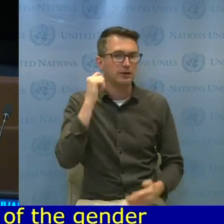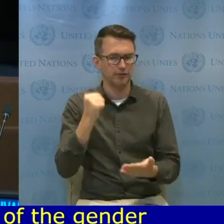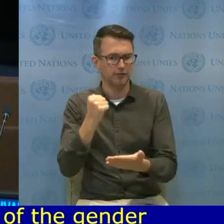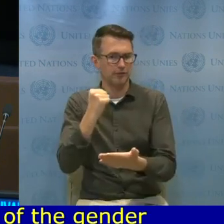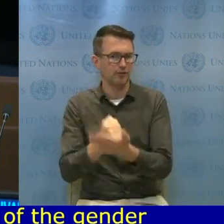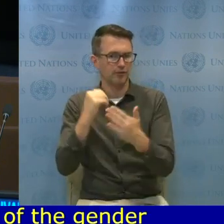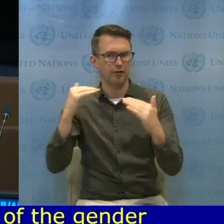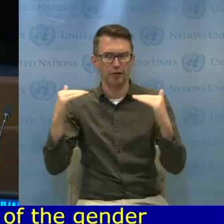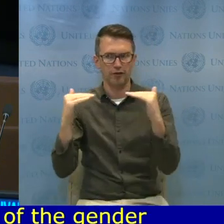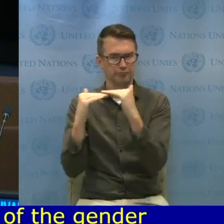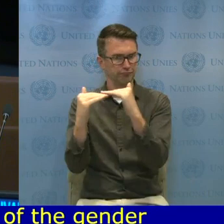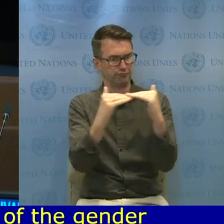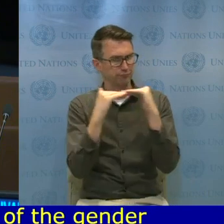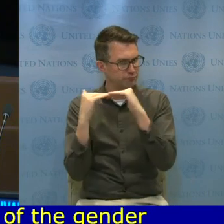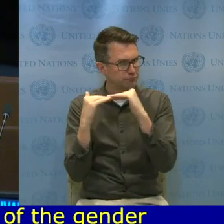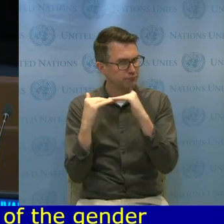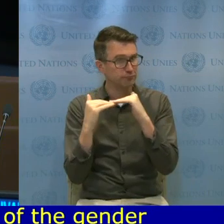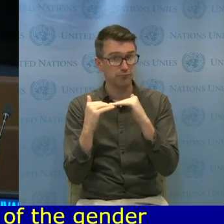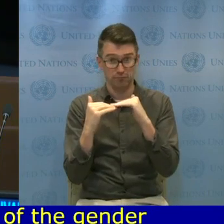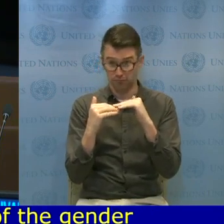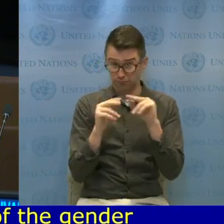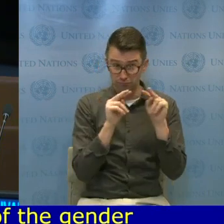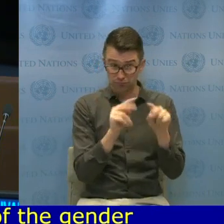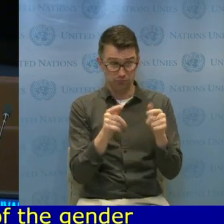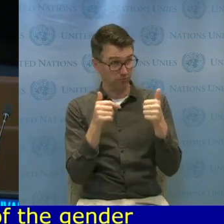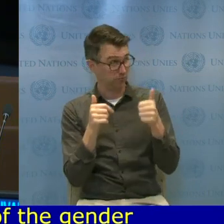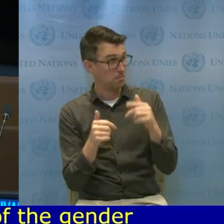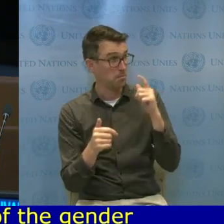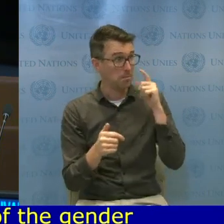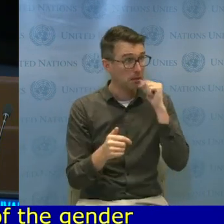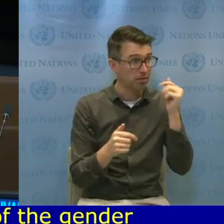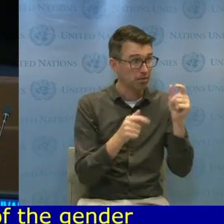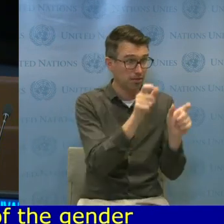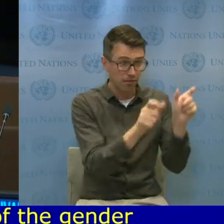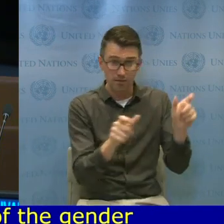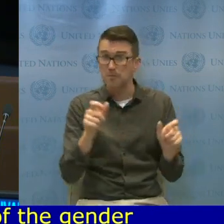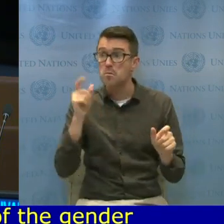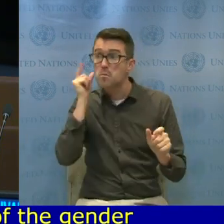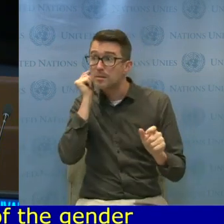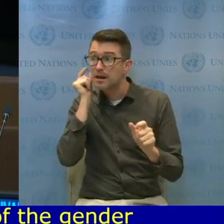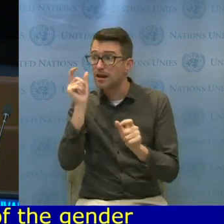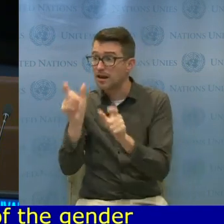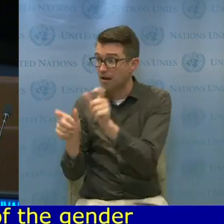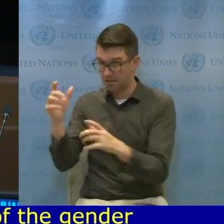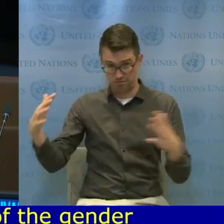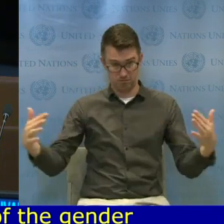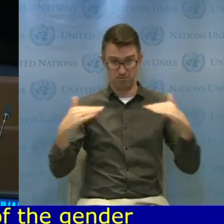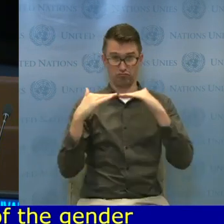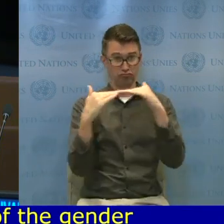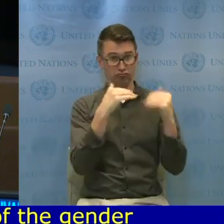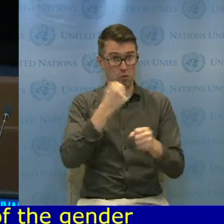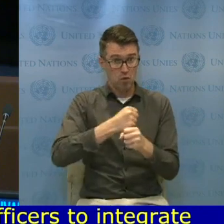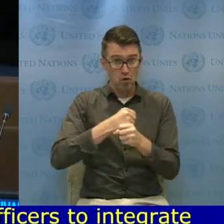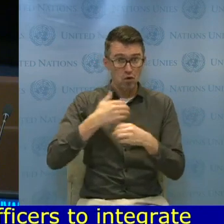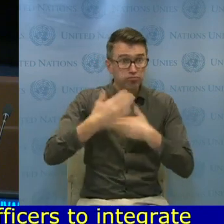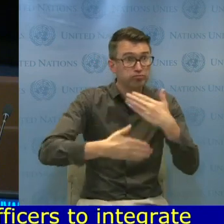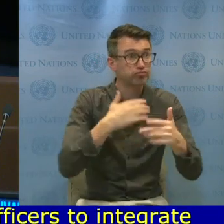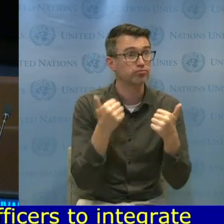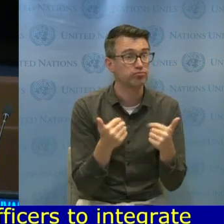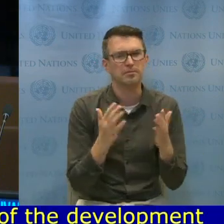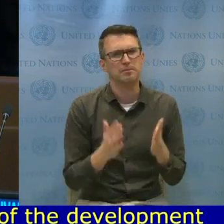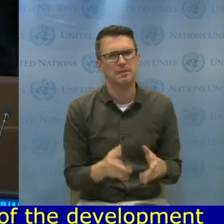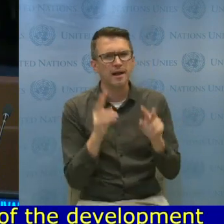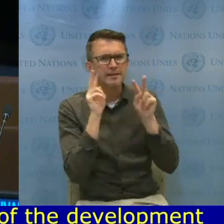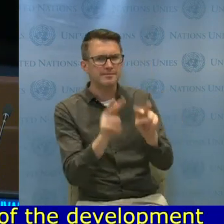all aspects of the development work. And after complying with a set of recommended standards, the country officers obtain gold, silver,